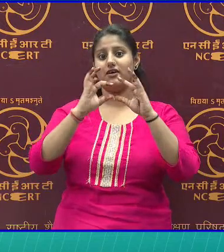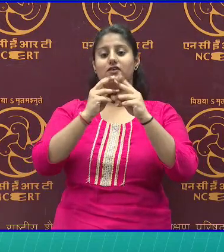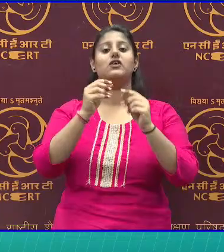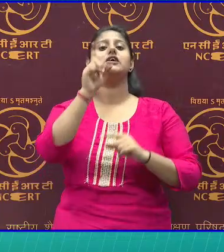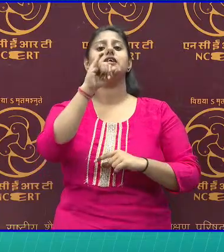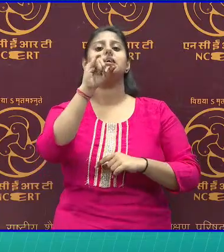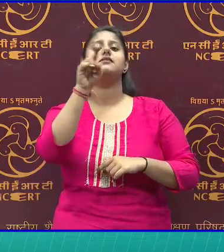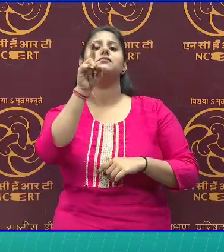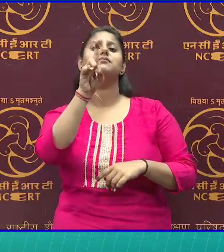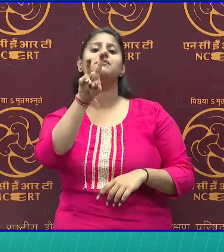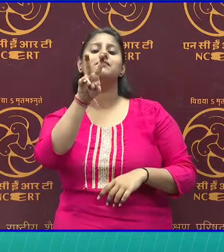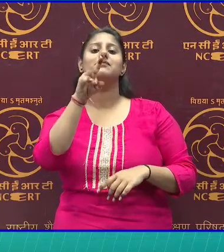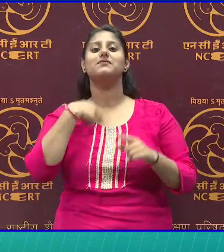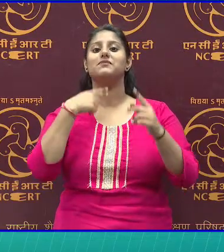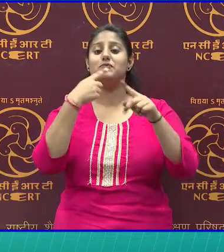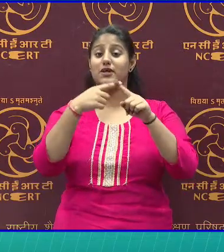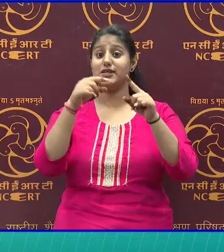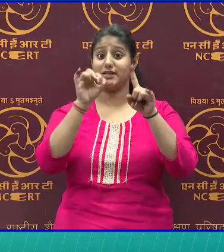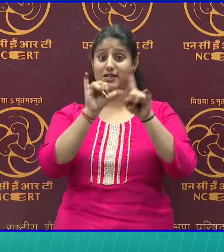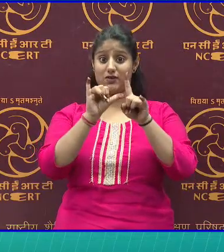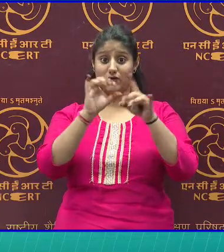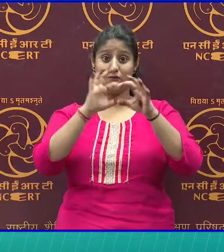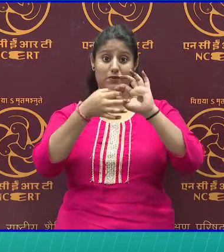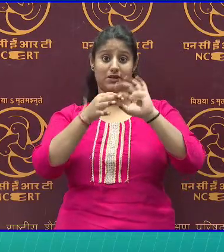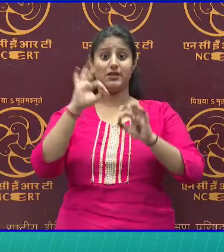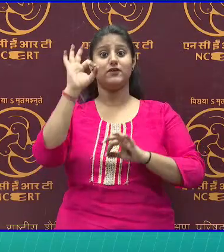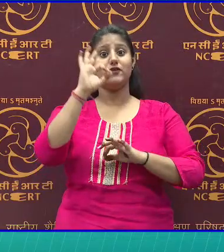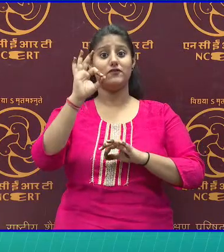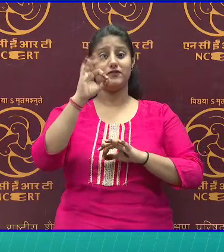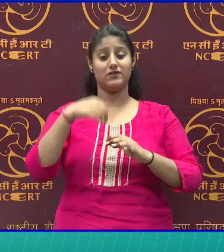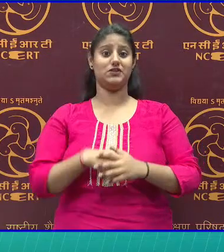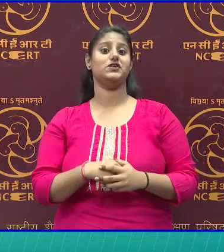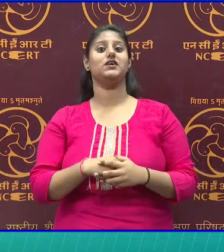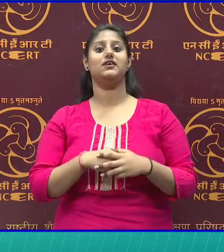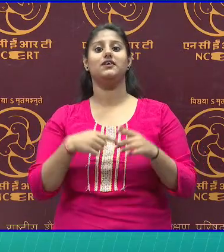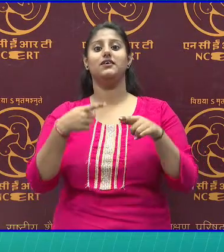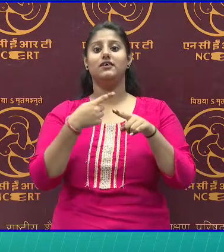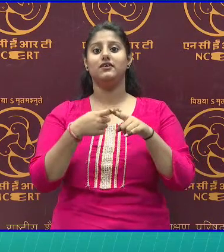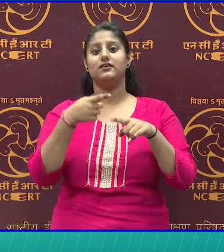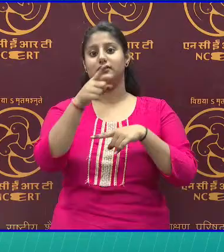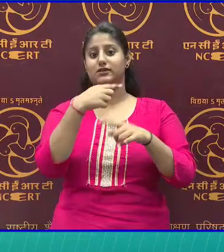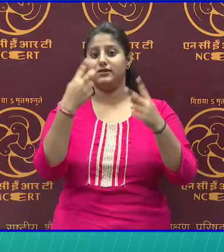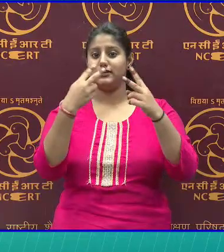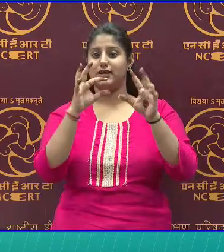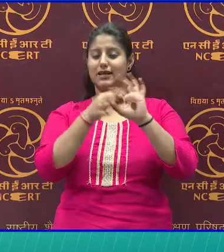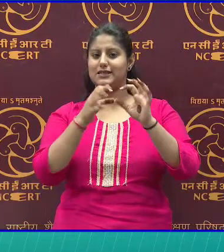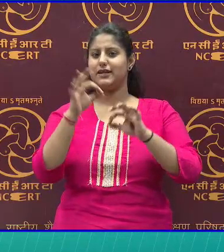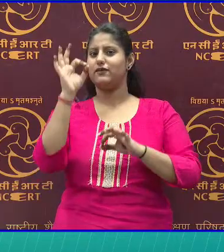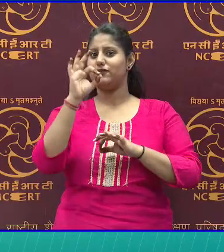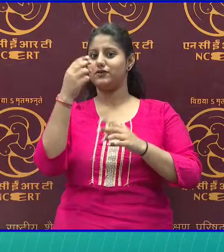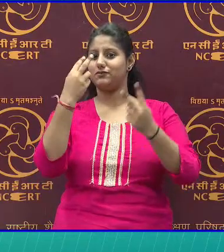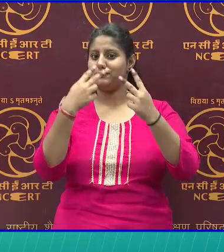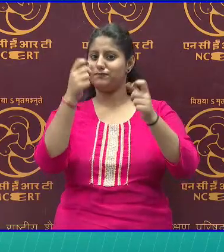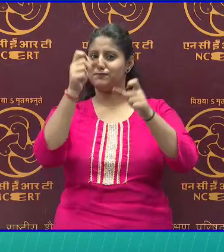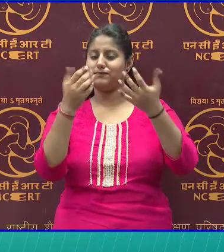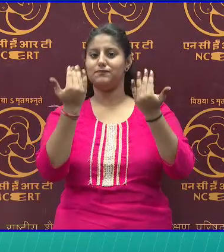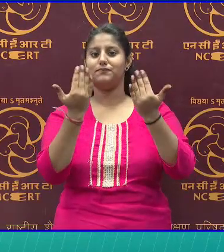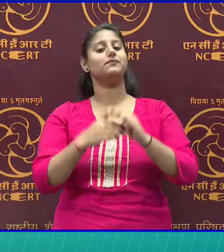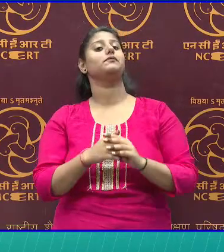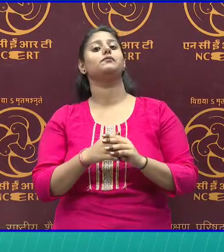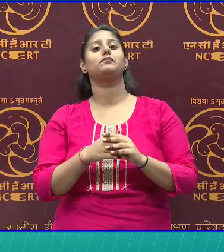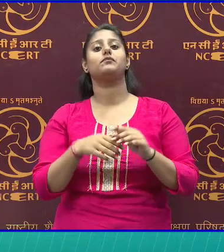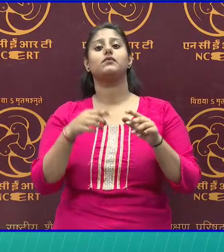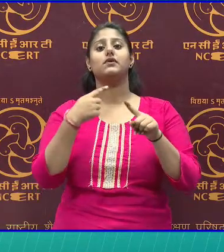12. You're also watching us on NCERT's YouTube channel, which is called NCERT Official, and